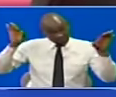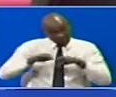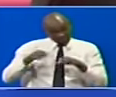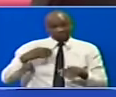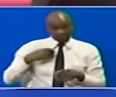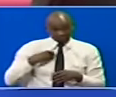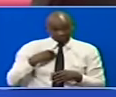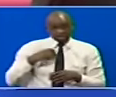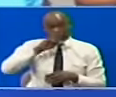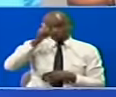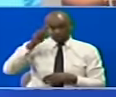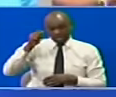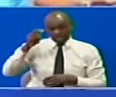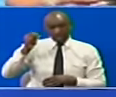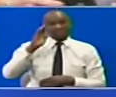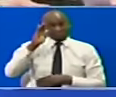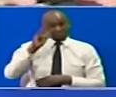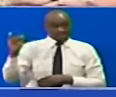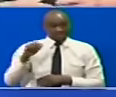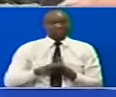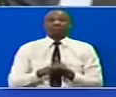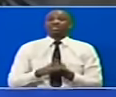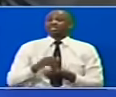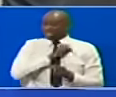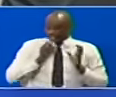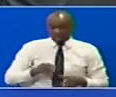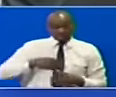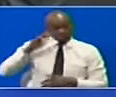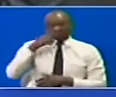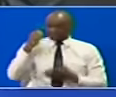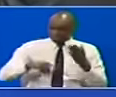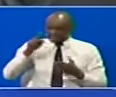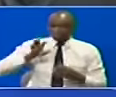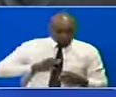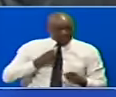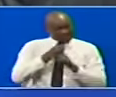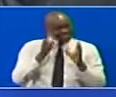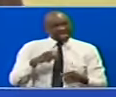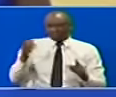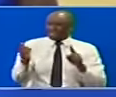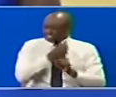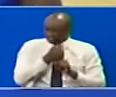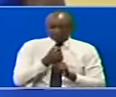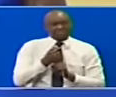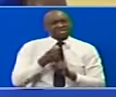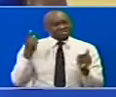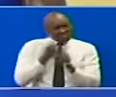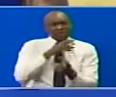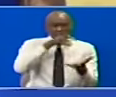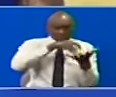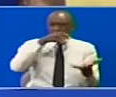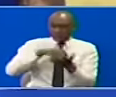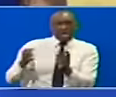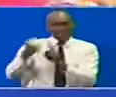Chairperson Jonathan B., Baringo Senator Gideon Moi held Kittony as a fighter who has achieved in all the positions